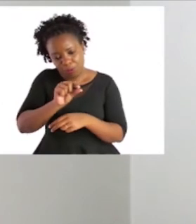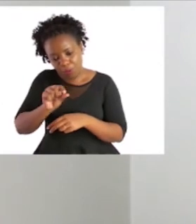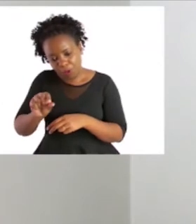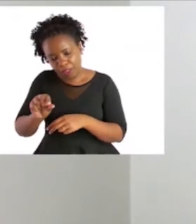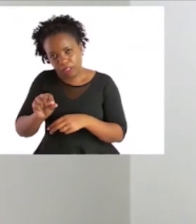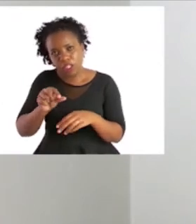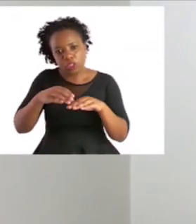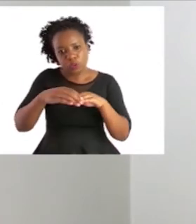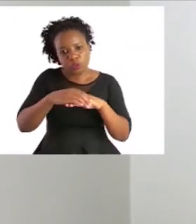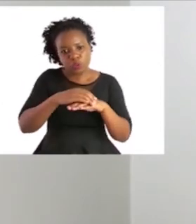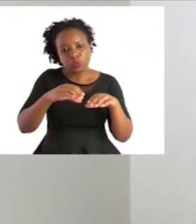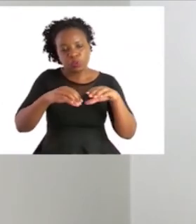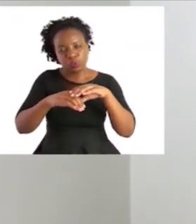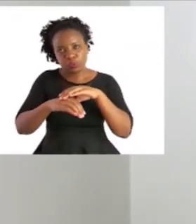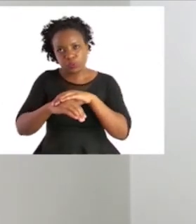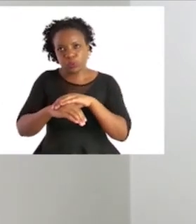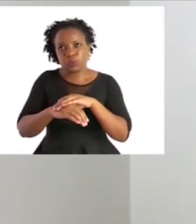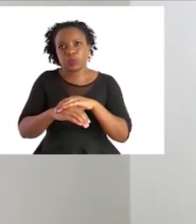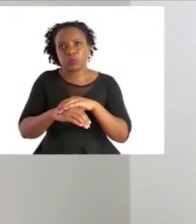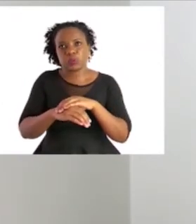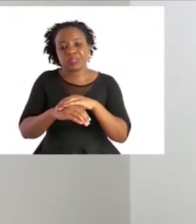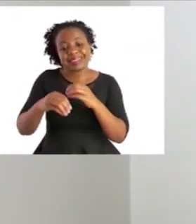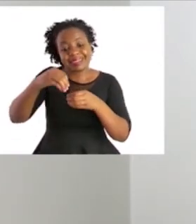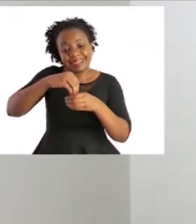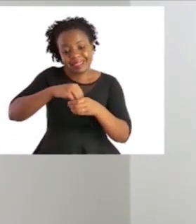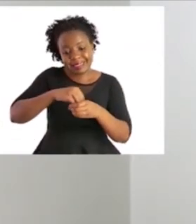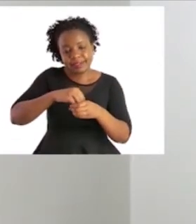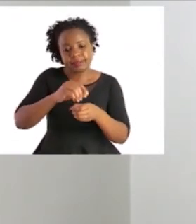the common noun shoes in a sentence.